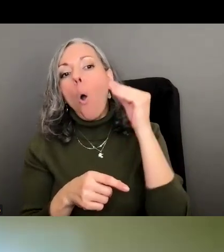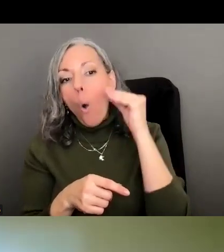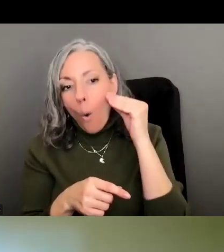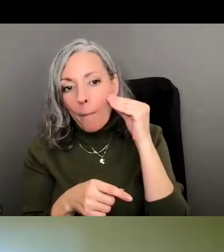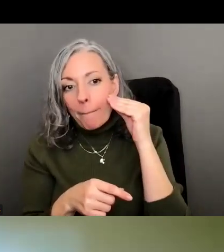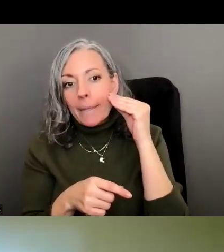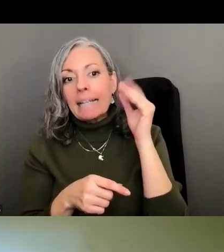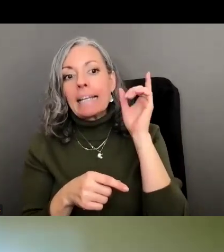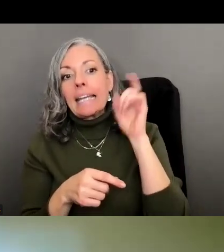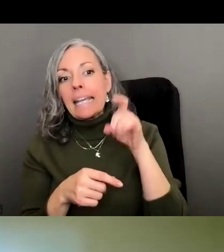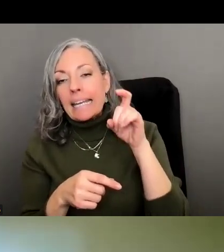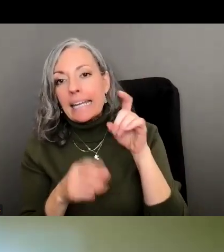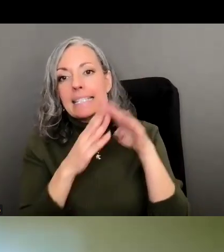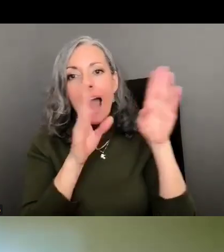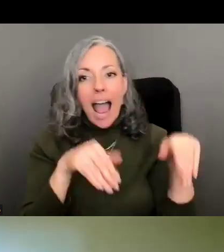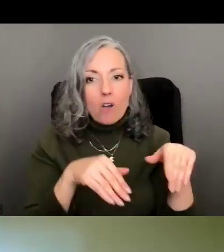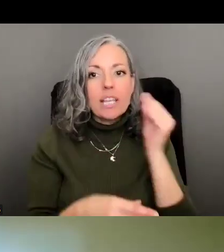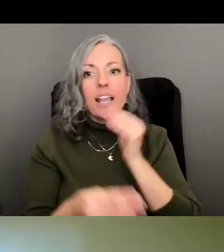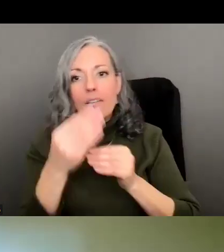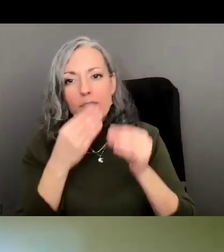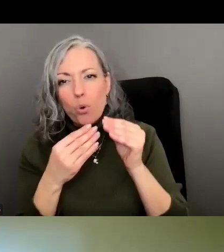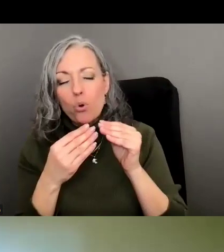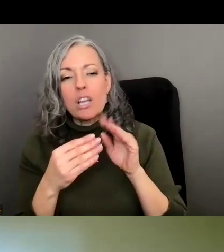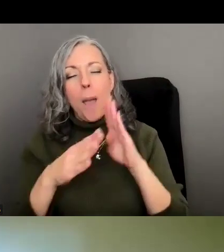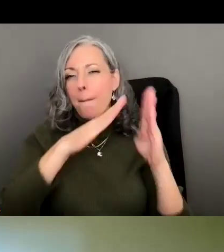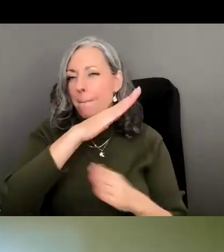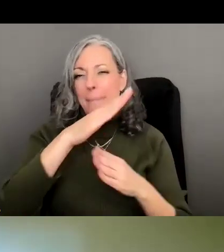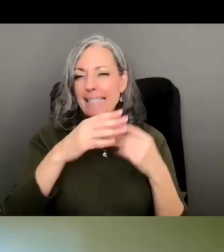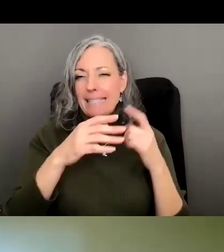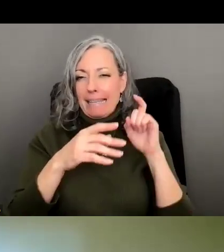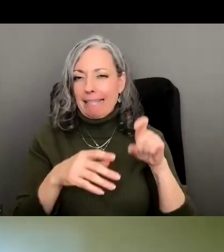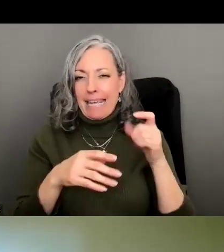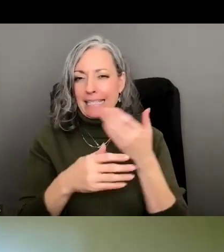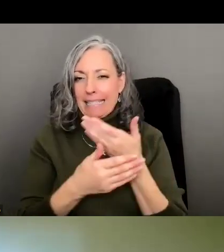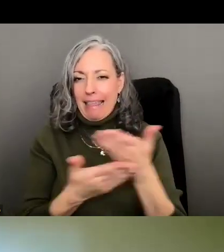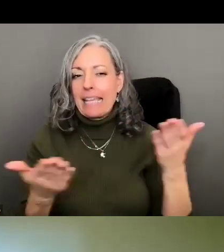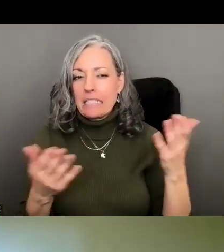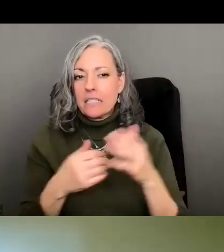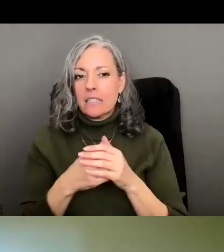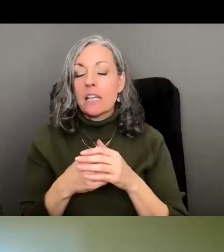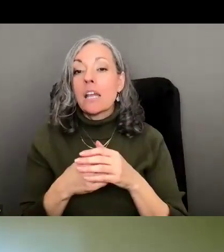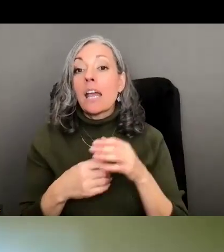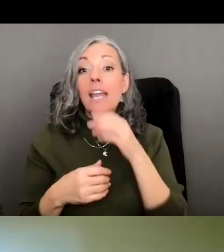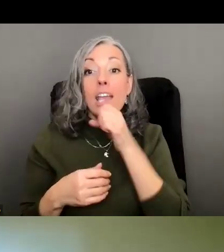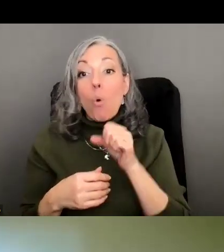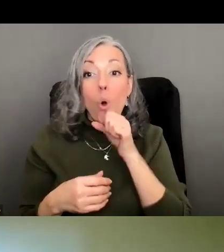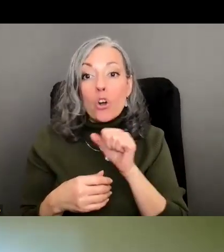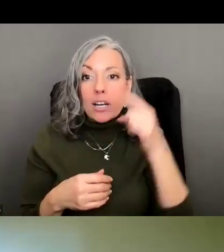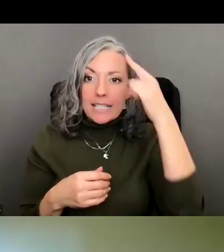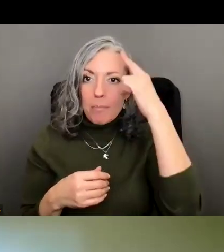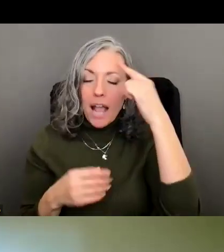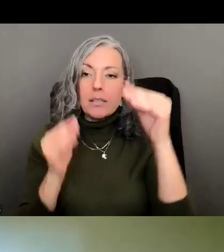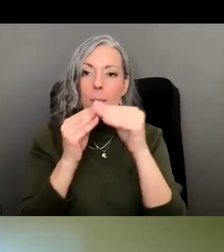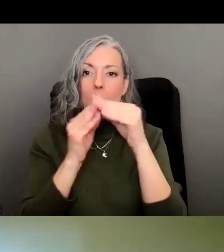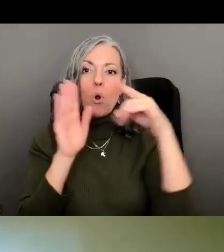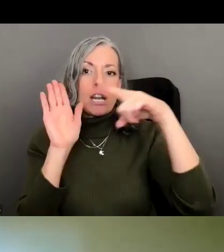food, pet food, clothing, bedding, and basic necessities. As he ages, his mindset is becoming more and more negative. He